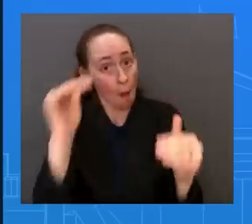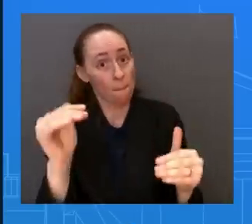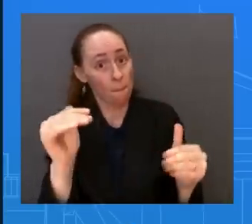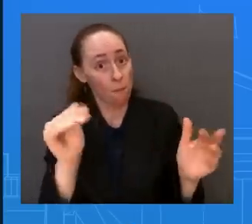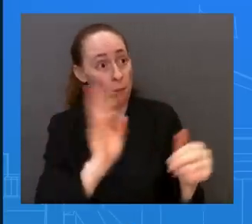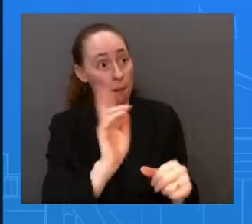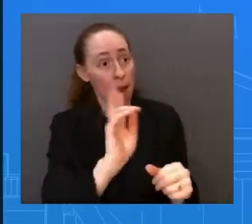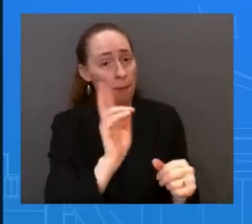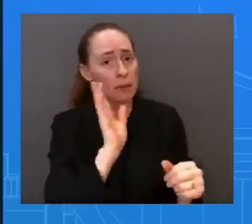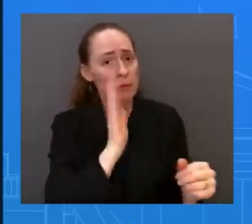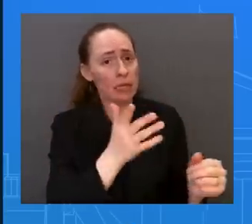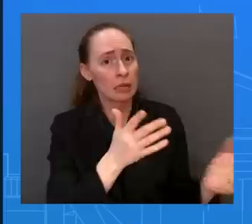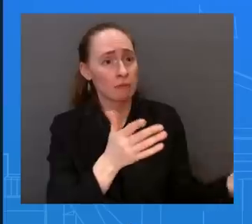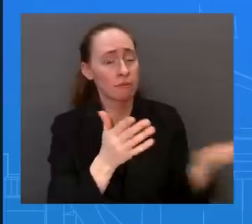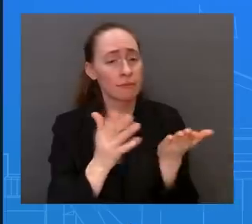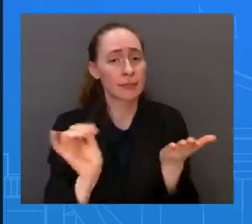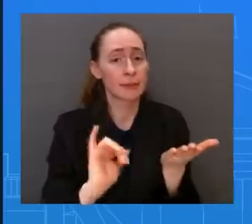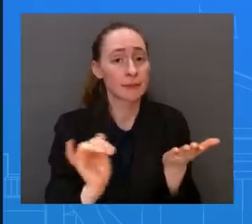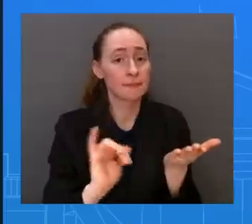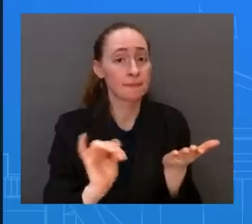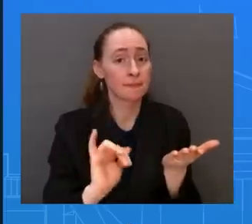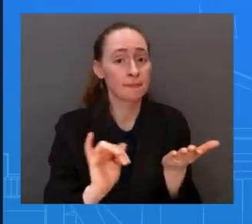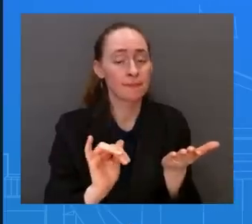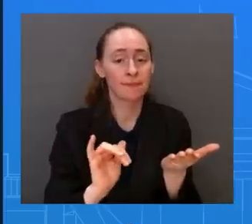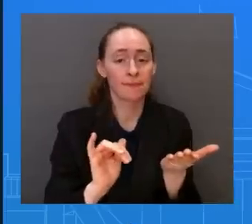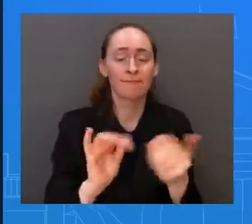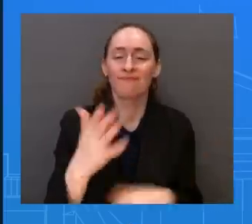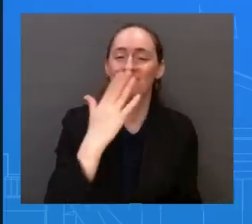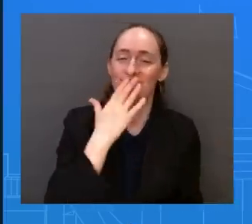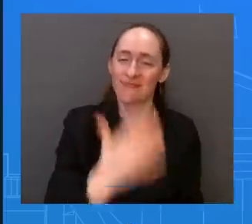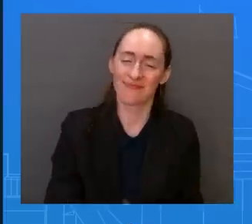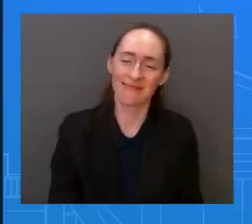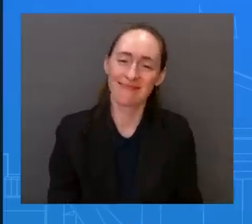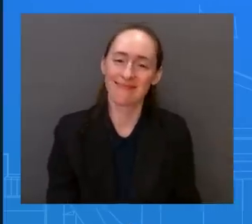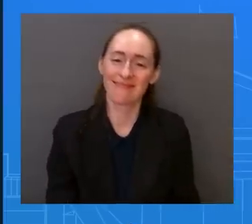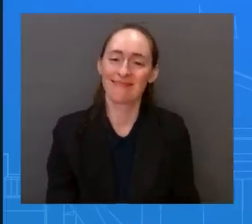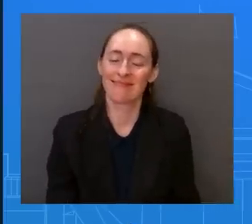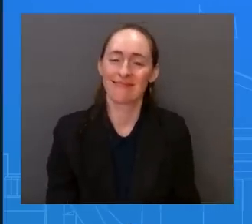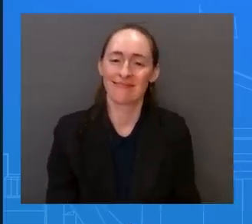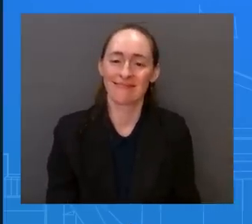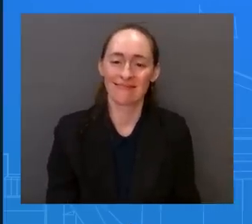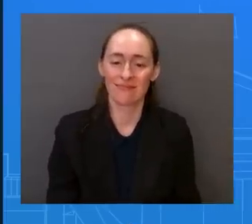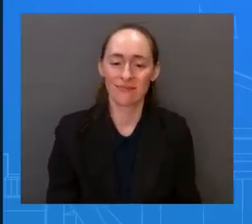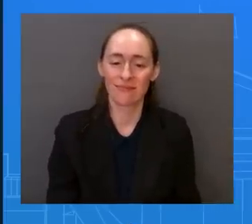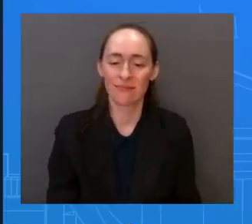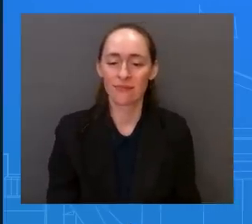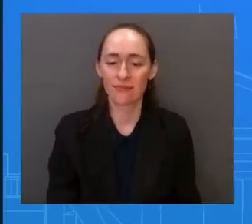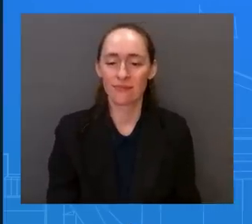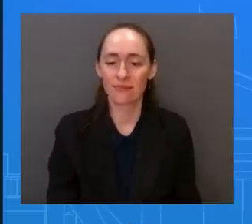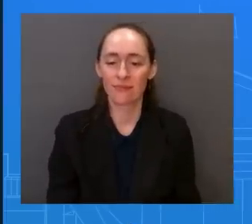Thank you so much, Deese. All right. Thank you so much. Thank you all. Thank you, Deese. Thank you. All right. Will you be